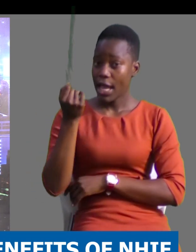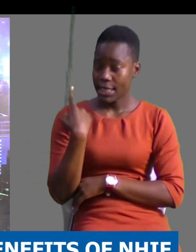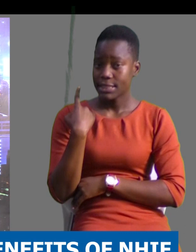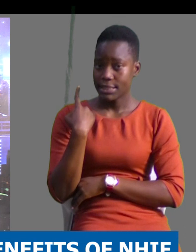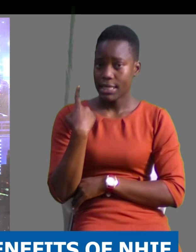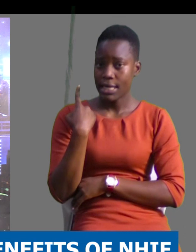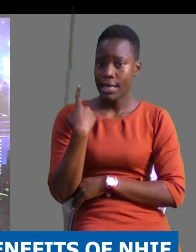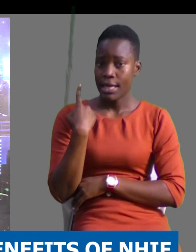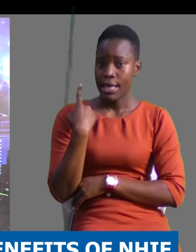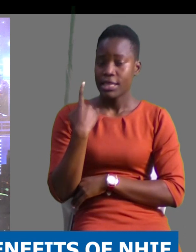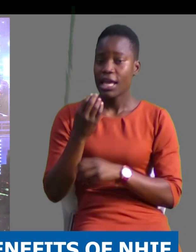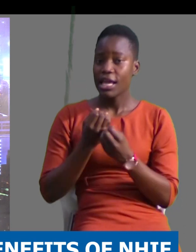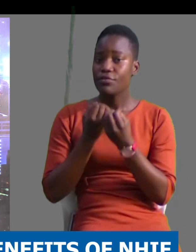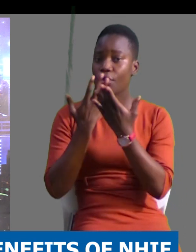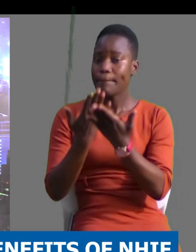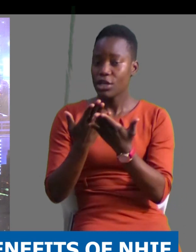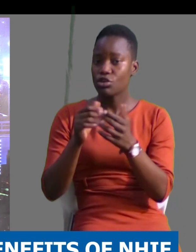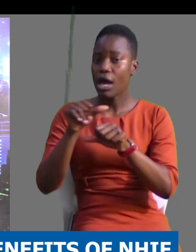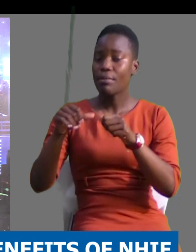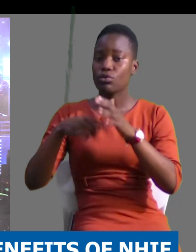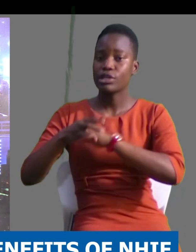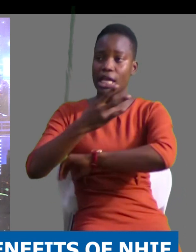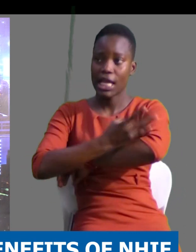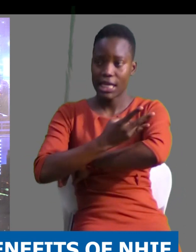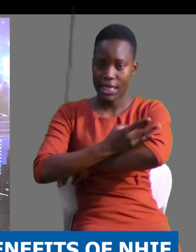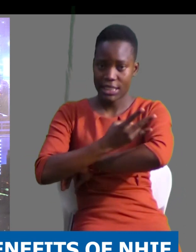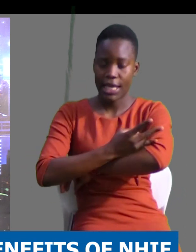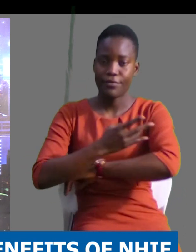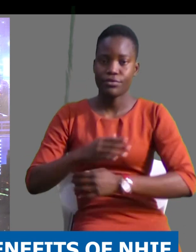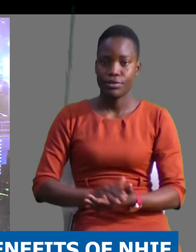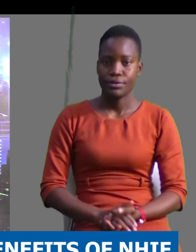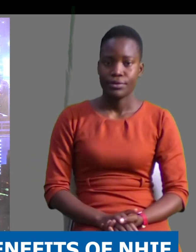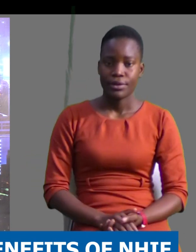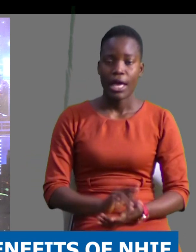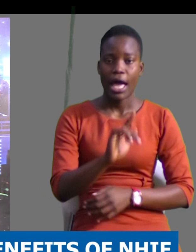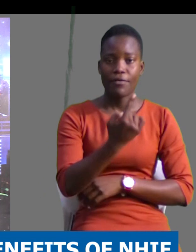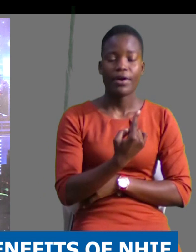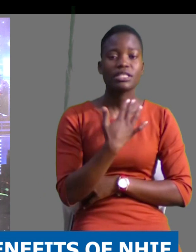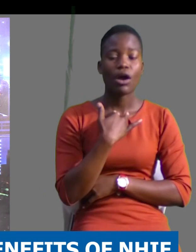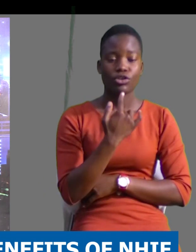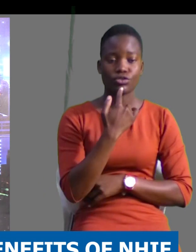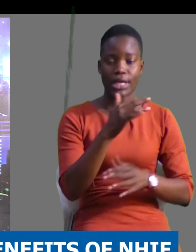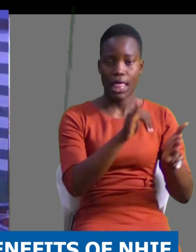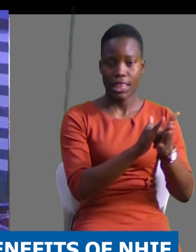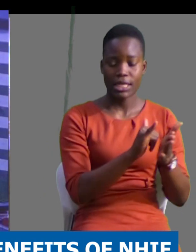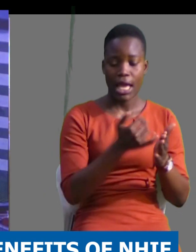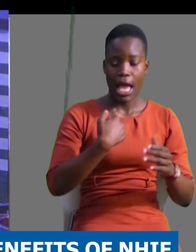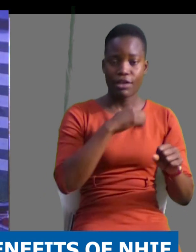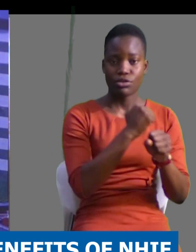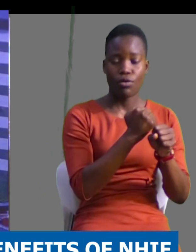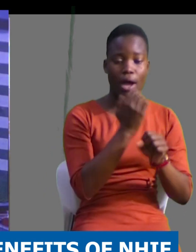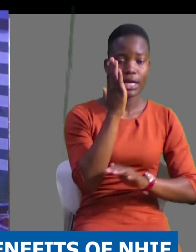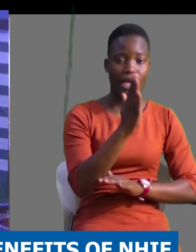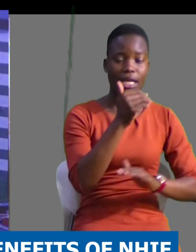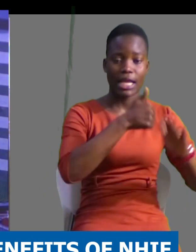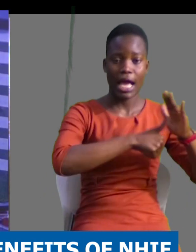really get to understand the background of what the National Health Insurance Fund really is. Yes, first of all, I want to say that